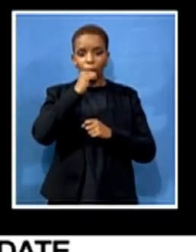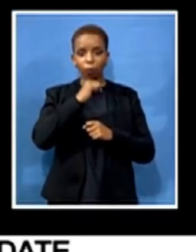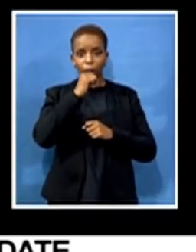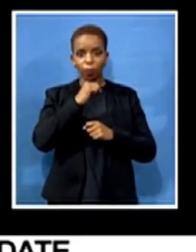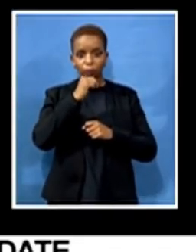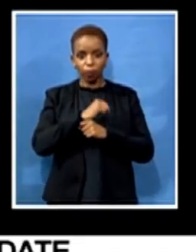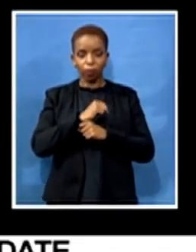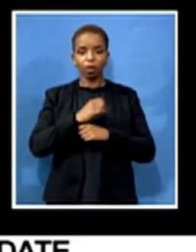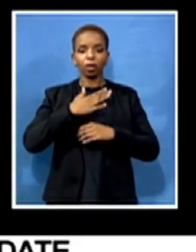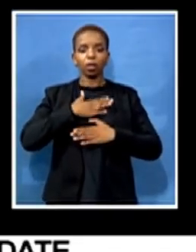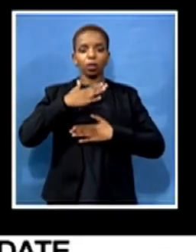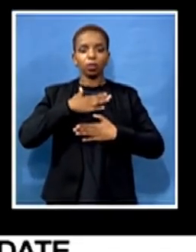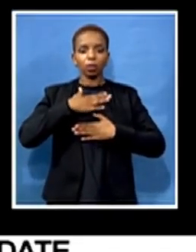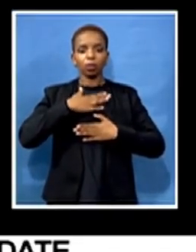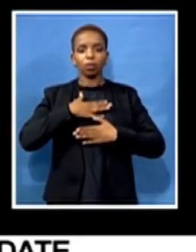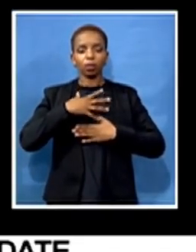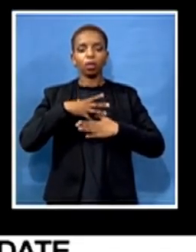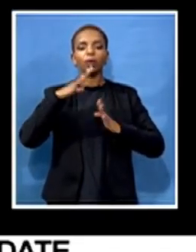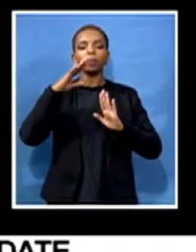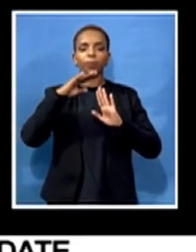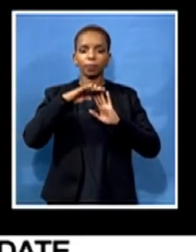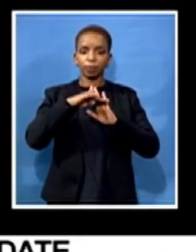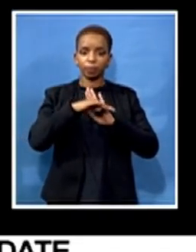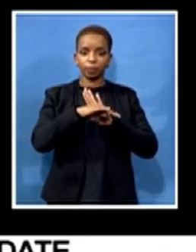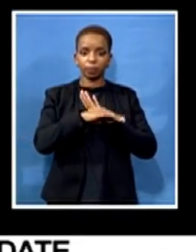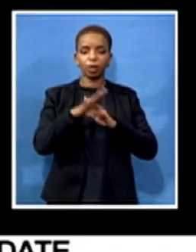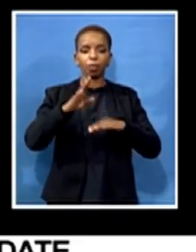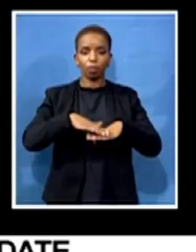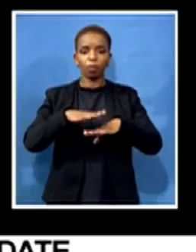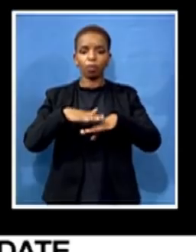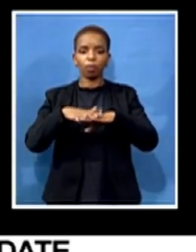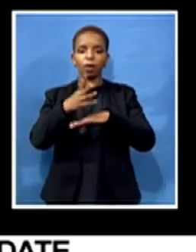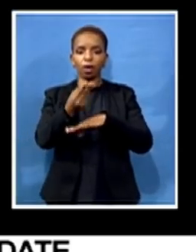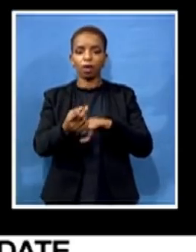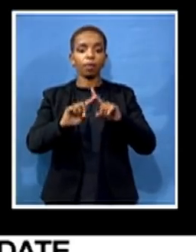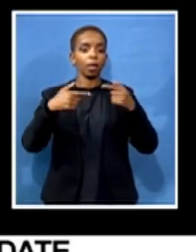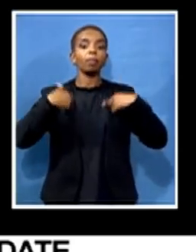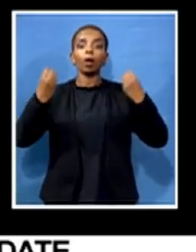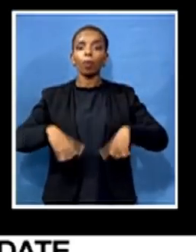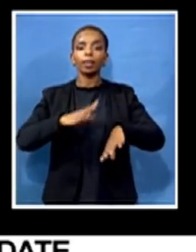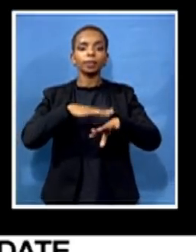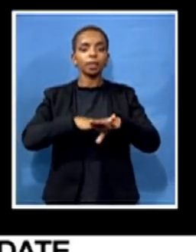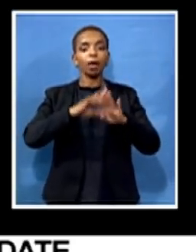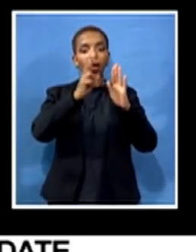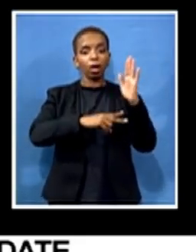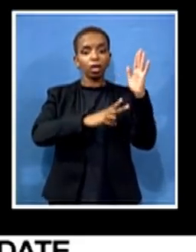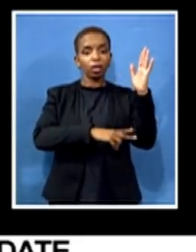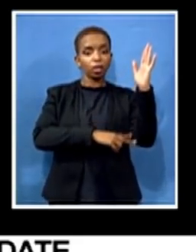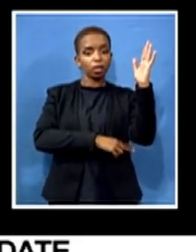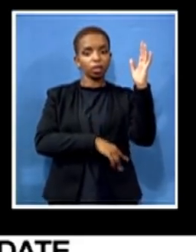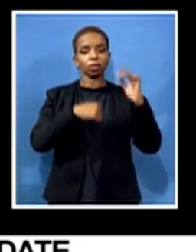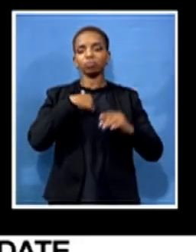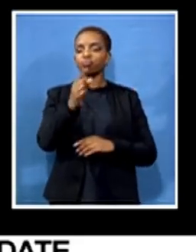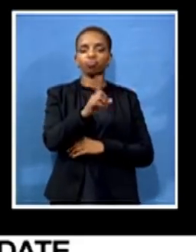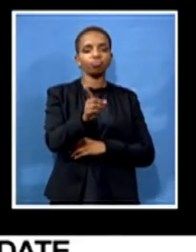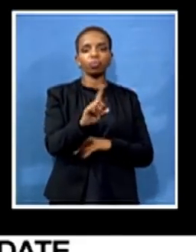on. I won't waste your time. It goes on about the benefits